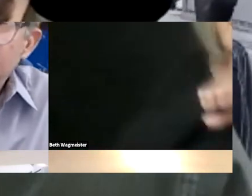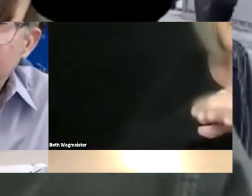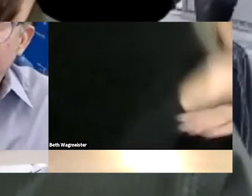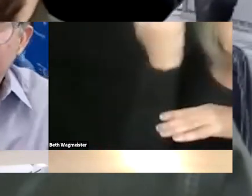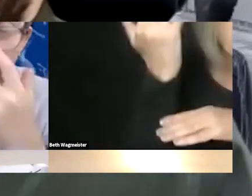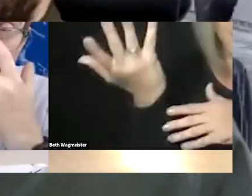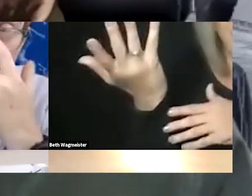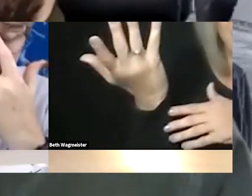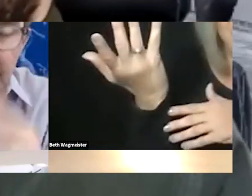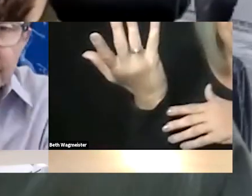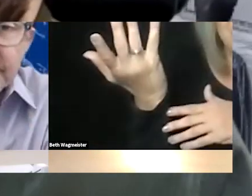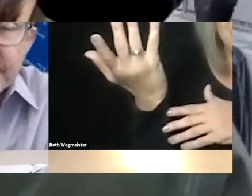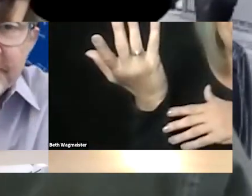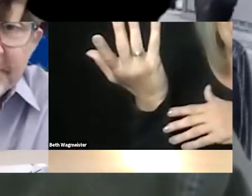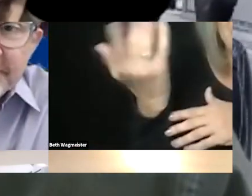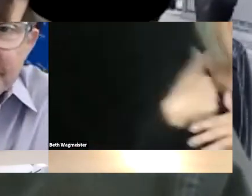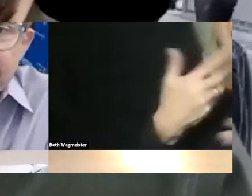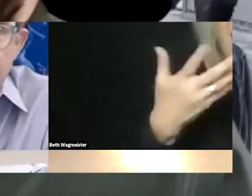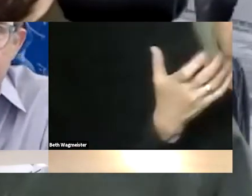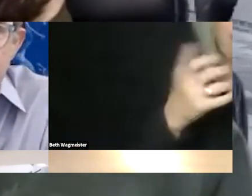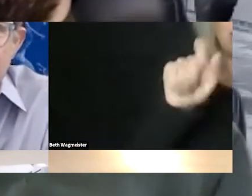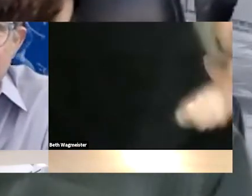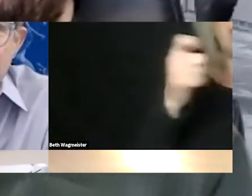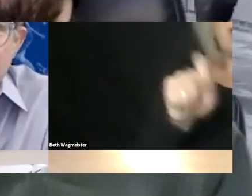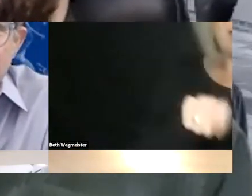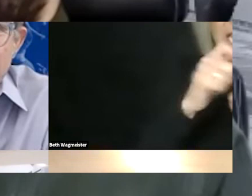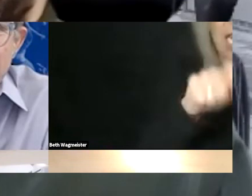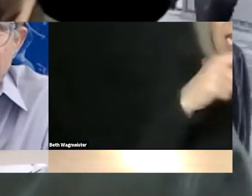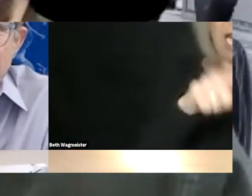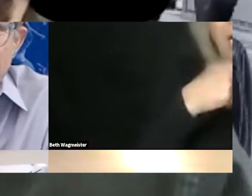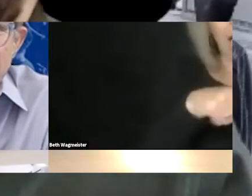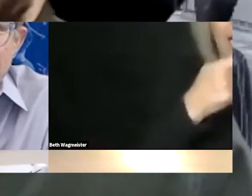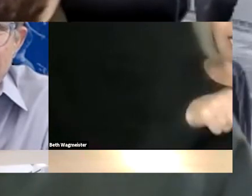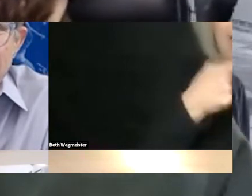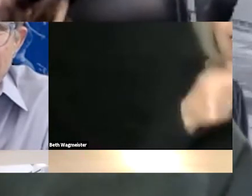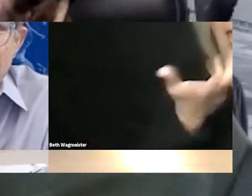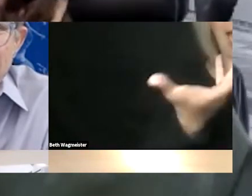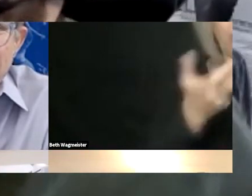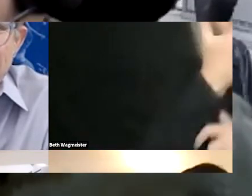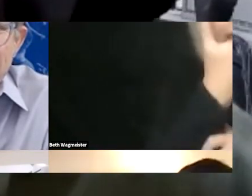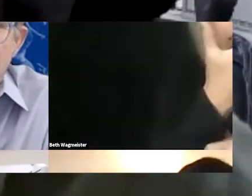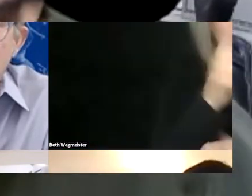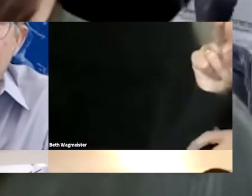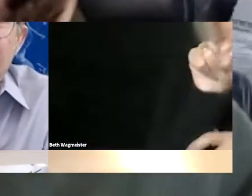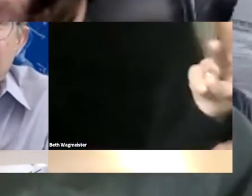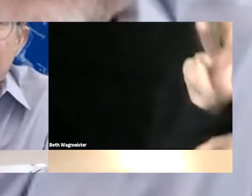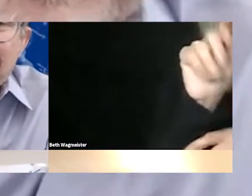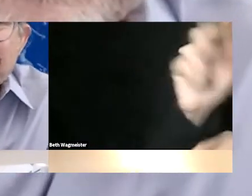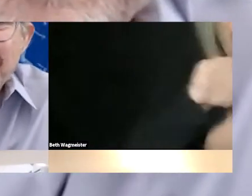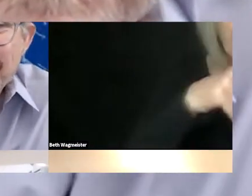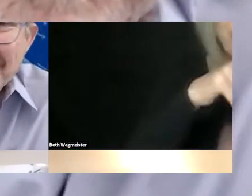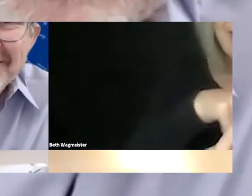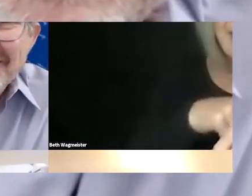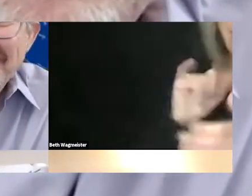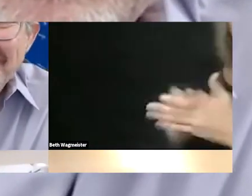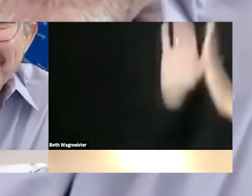saying, well, okay, yeah, but I want to do my knitting while I'm watching TV. I don't want to have to look at it the whole time, right? That's